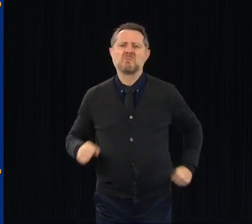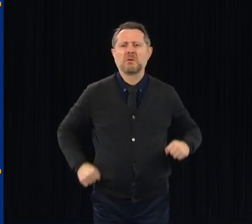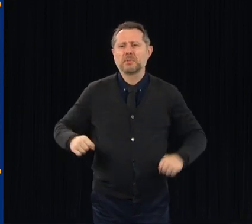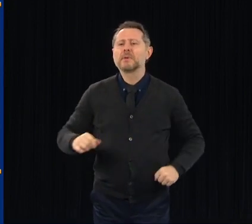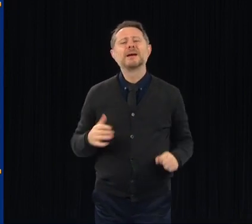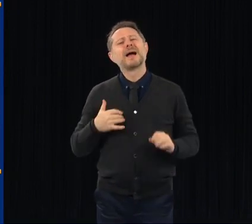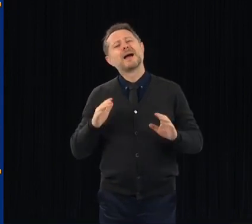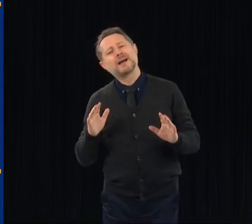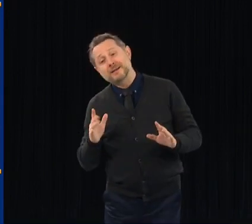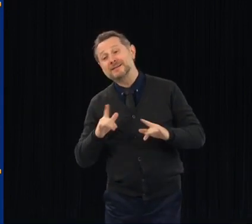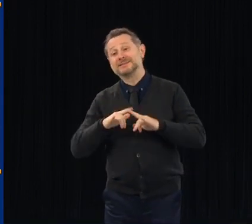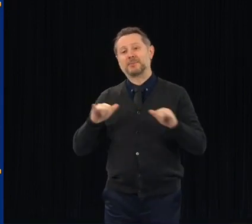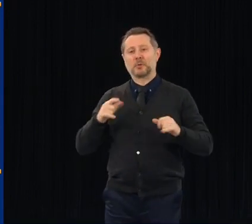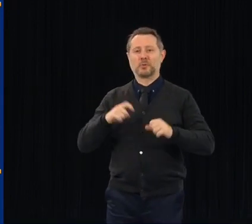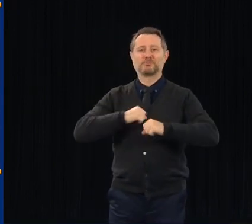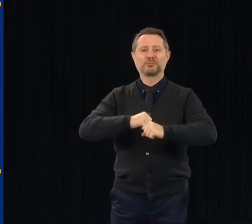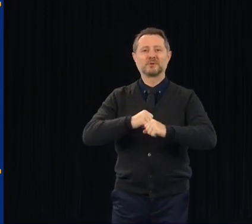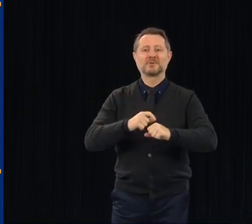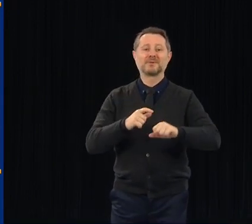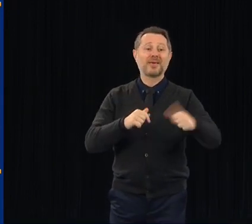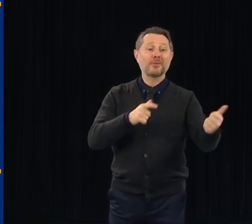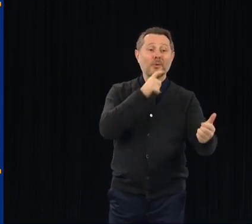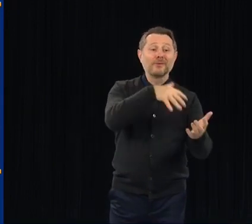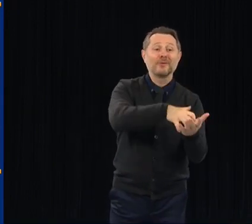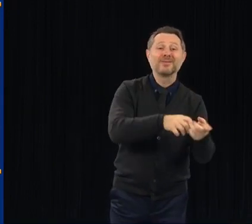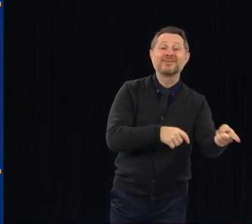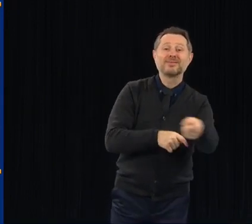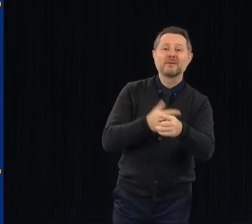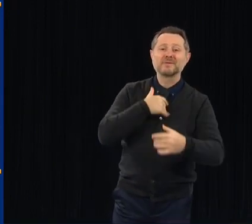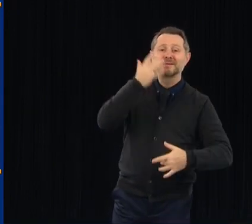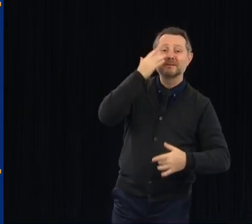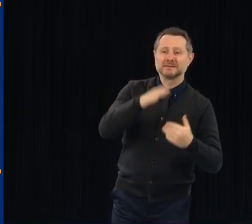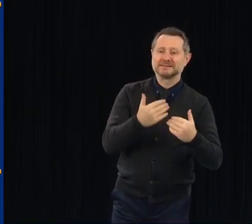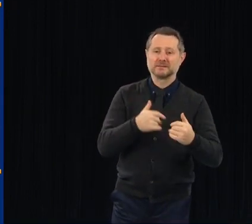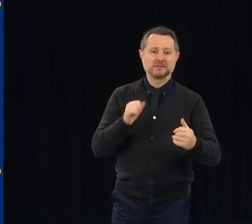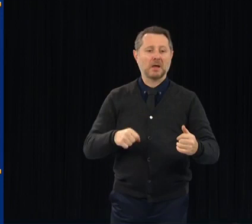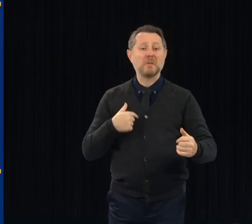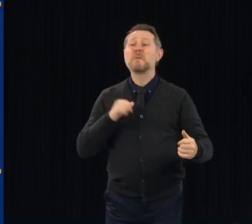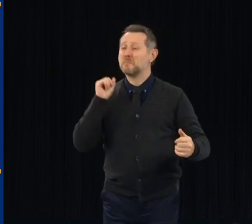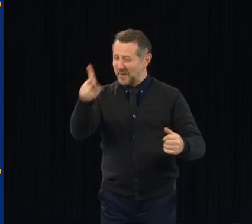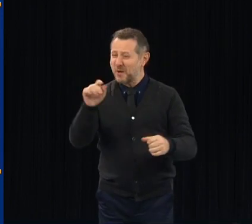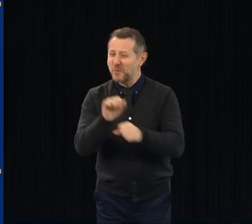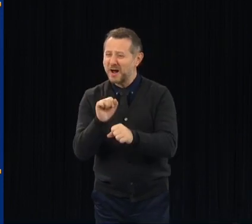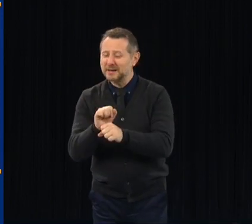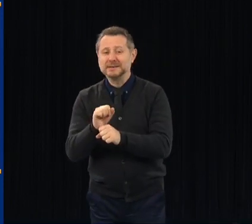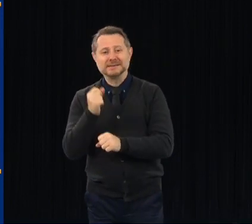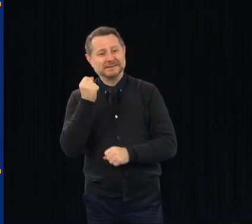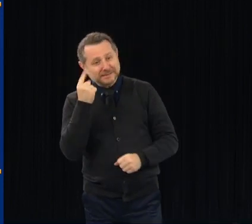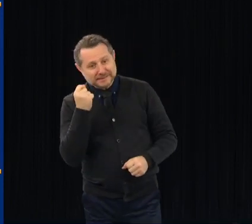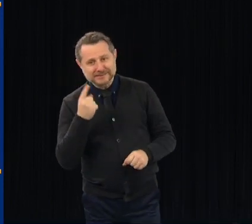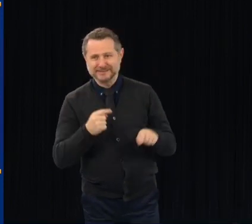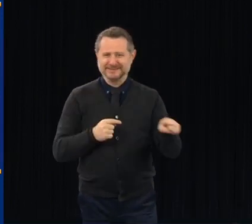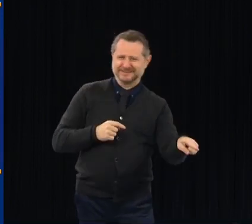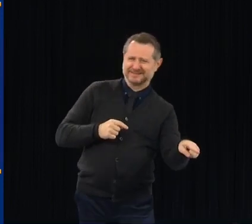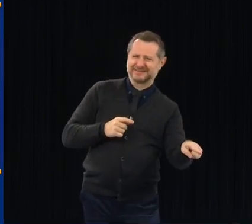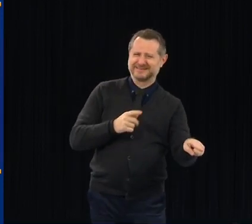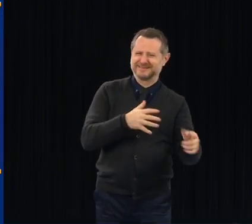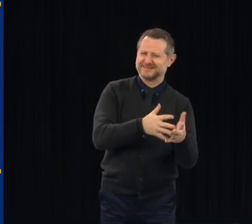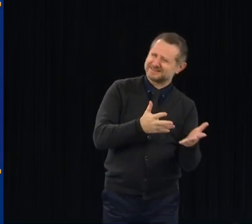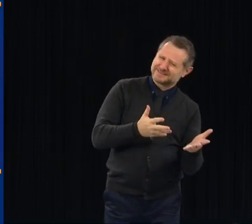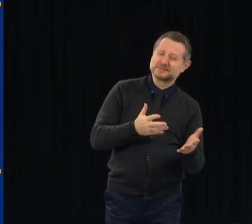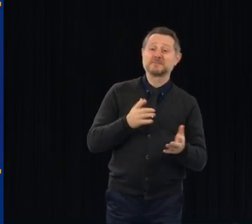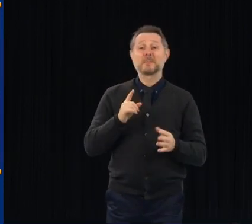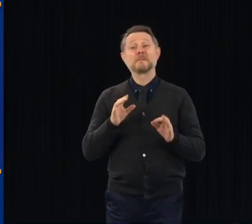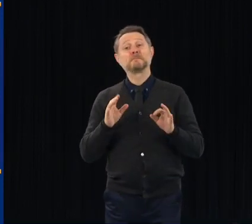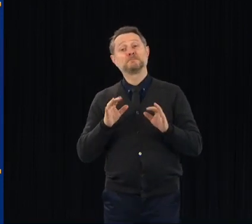vulnerable population, which is where this was about, but we liberate, as my daughters would say, they're seeking liberation. We